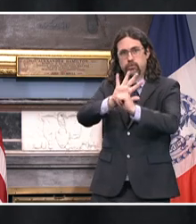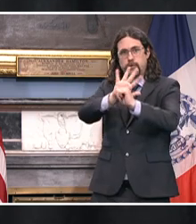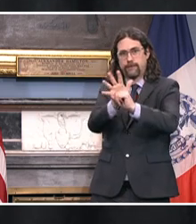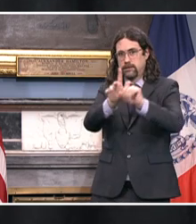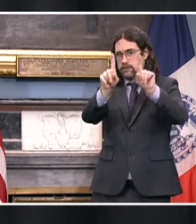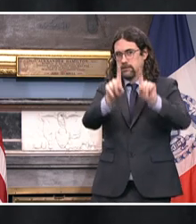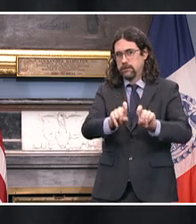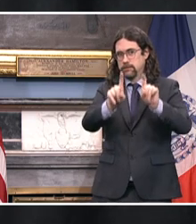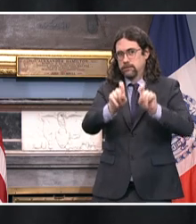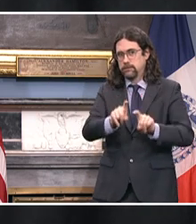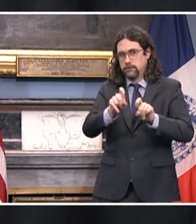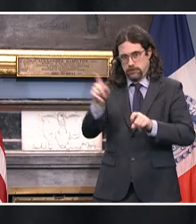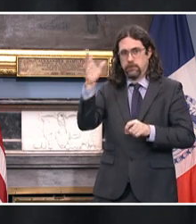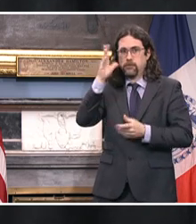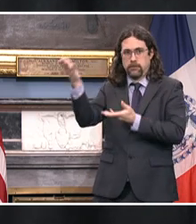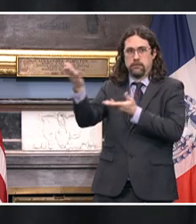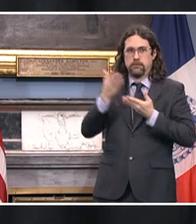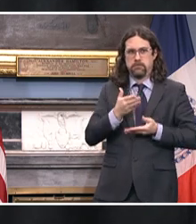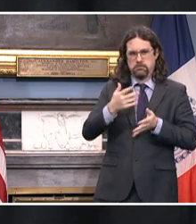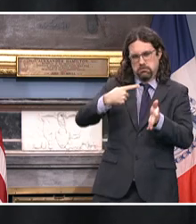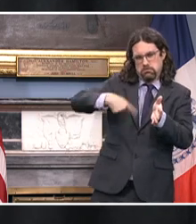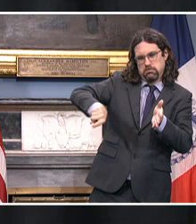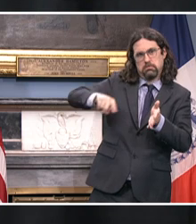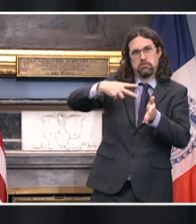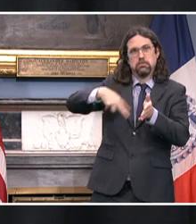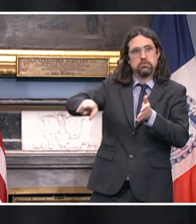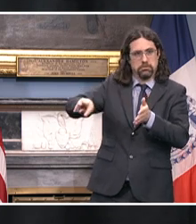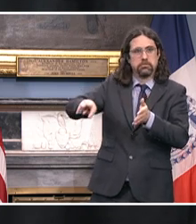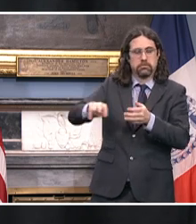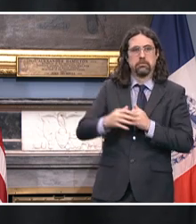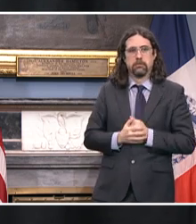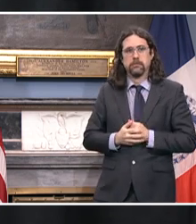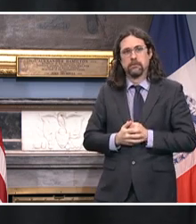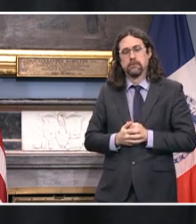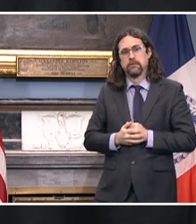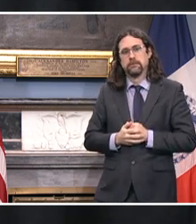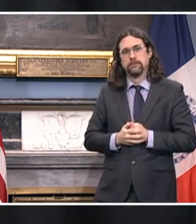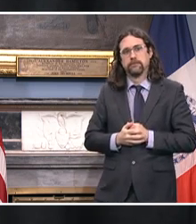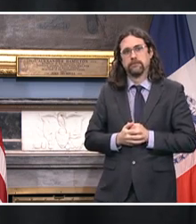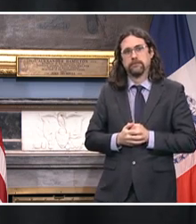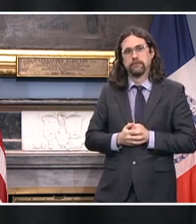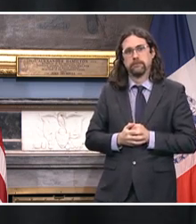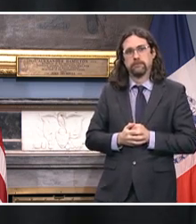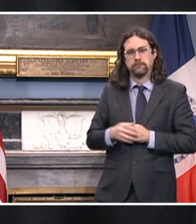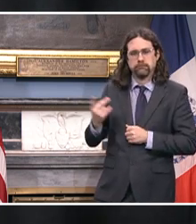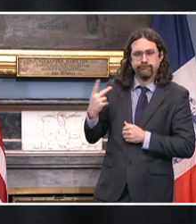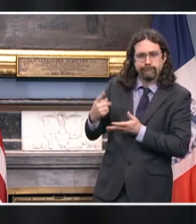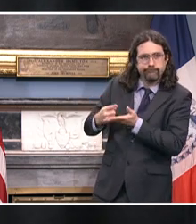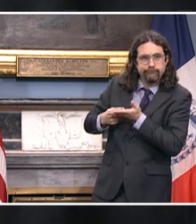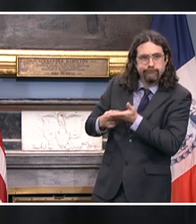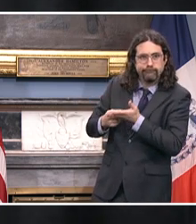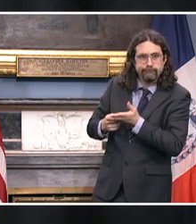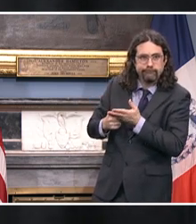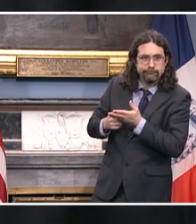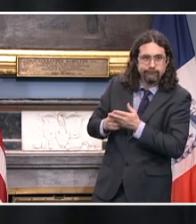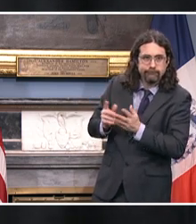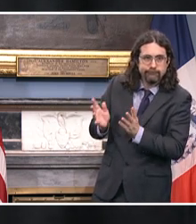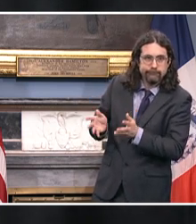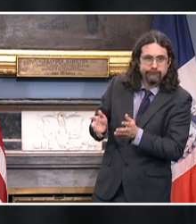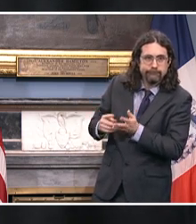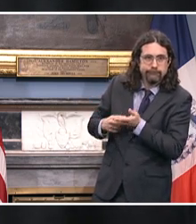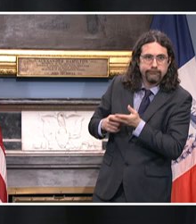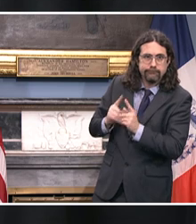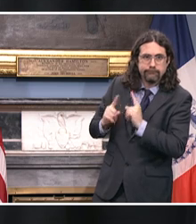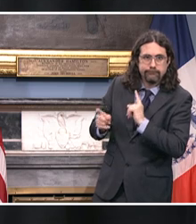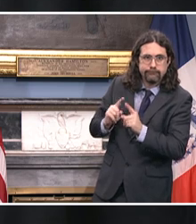We're going to need other components to make it work. We talked about this yesterday. I've used the analogy of making a cup of coffee with cream and sugar. We're going to need all the different pieces. But